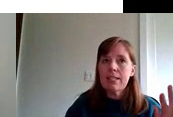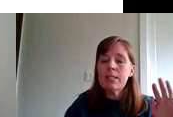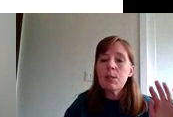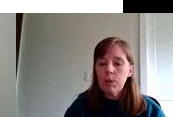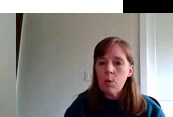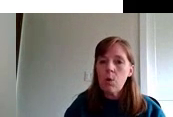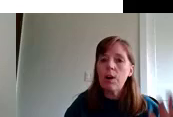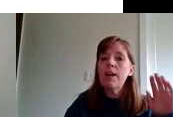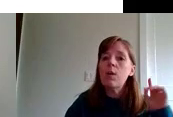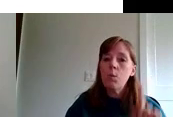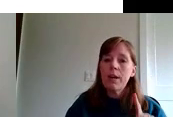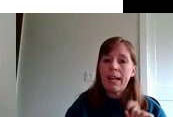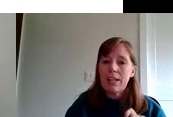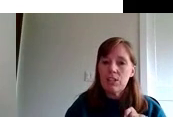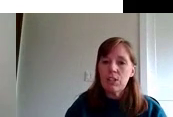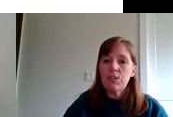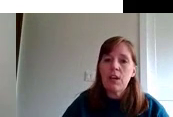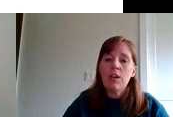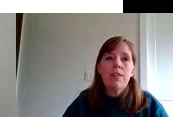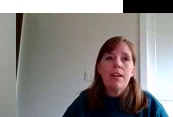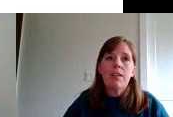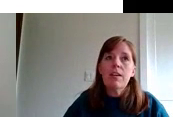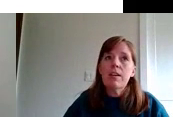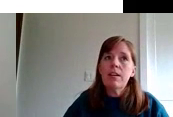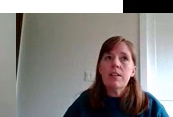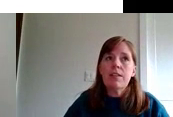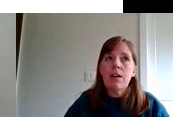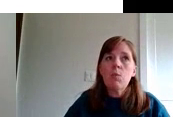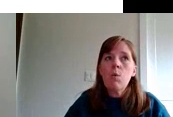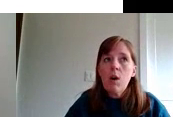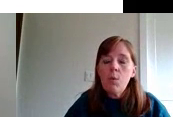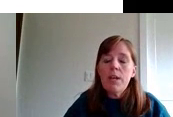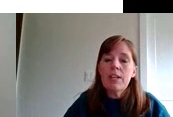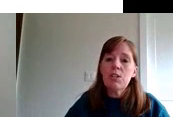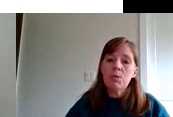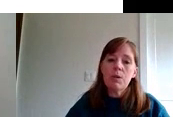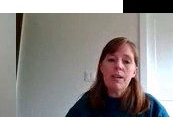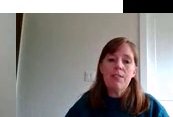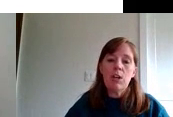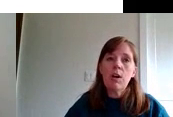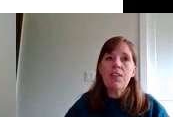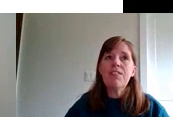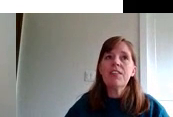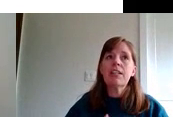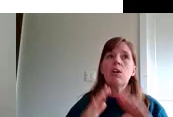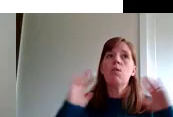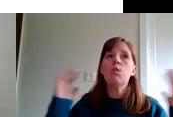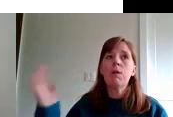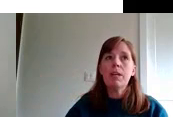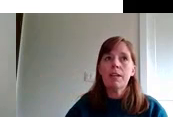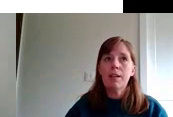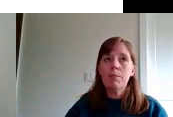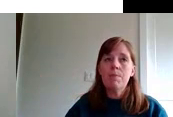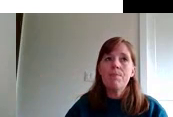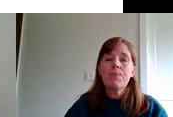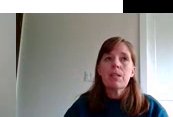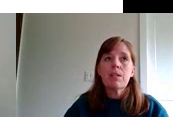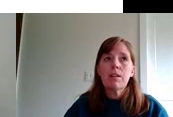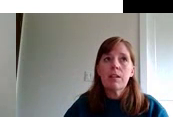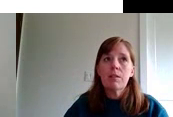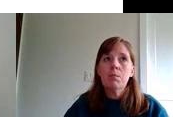not a simple or one answer that what we can do. And I feel like the